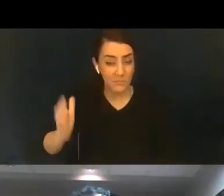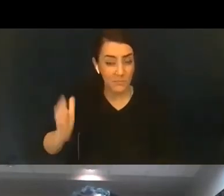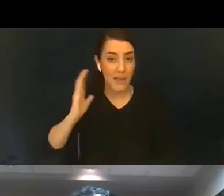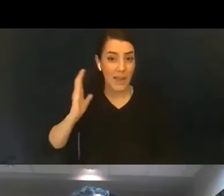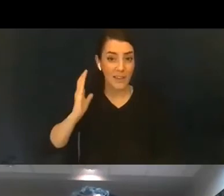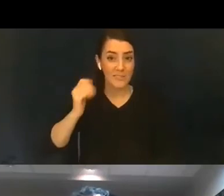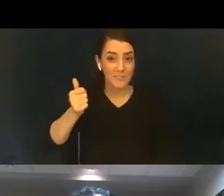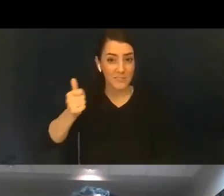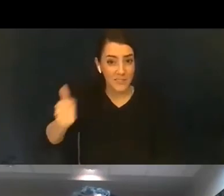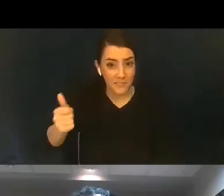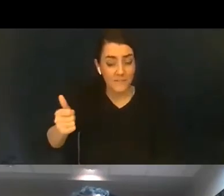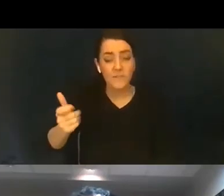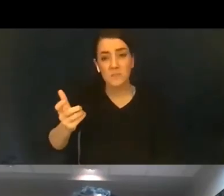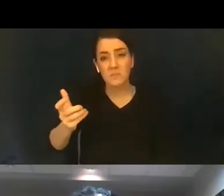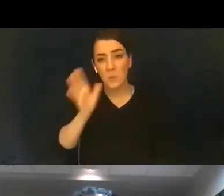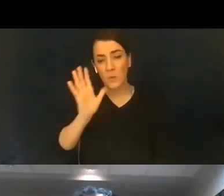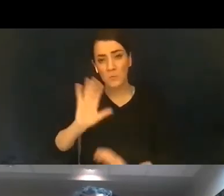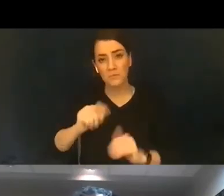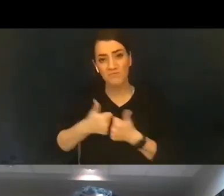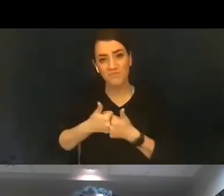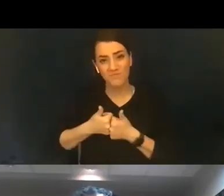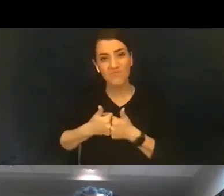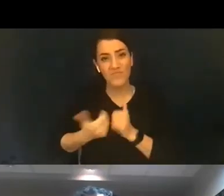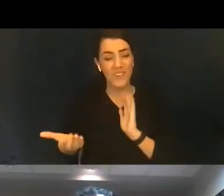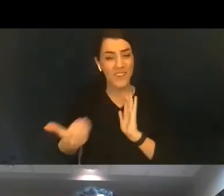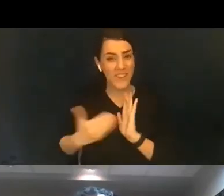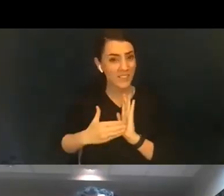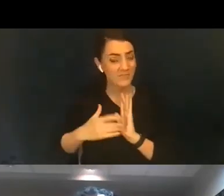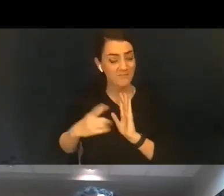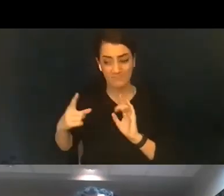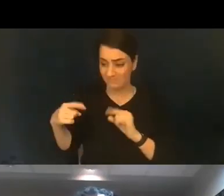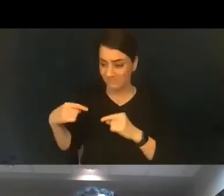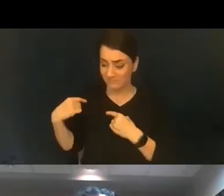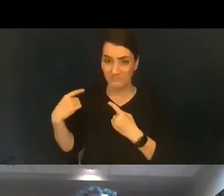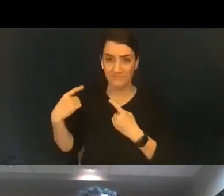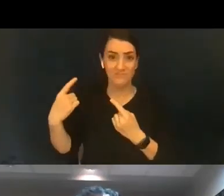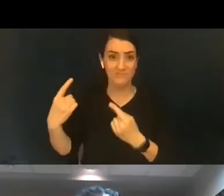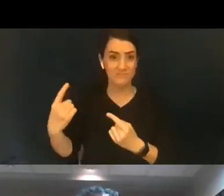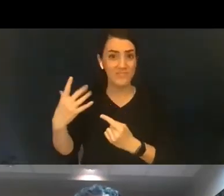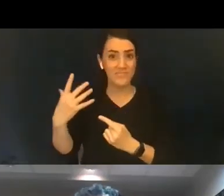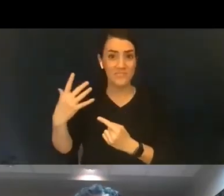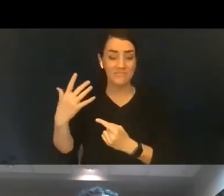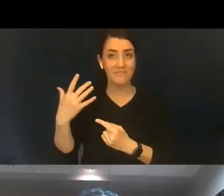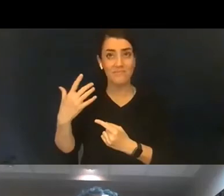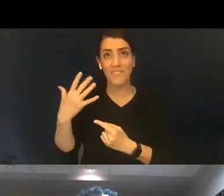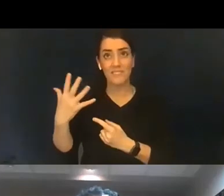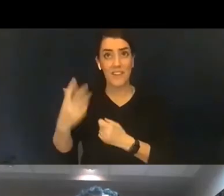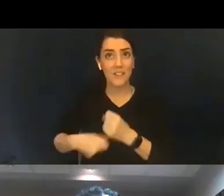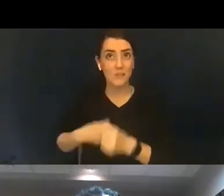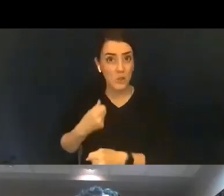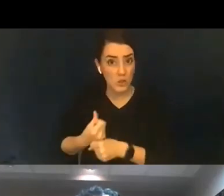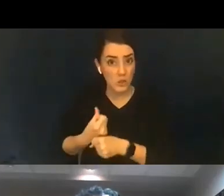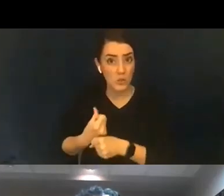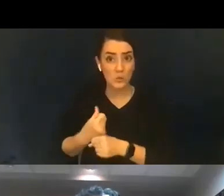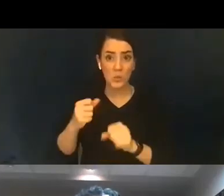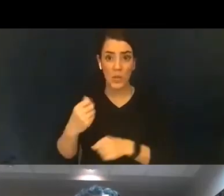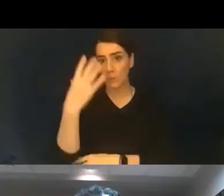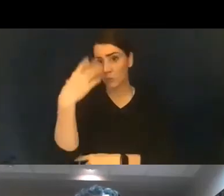years, we've documented fewer than 10 stories. We were shooting for 30 to 40 stories.